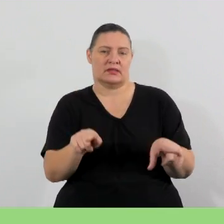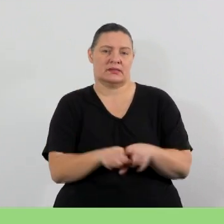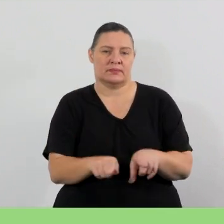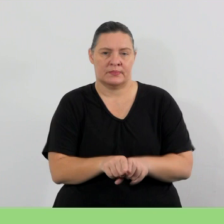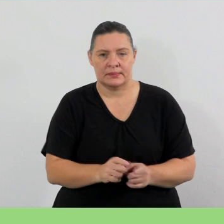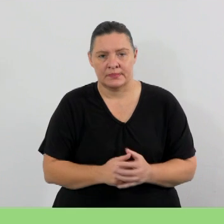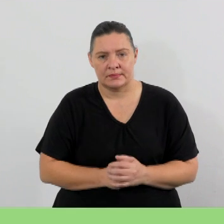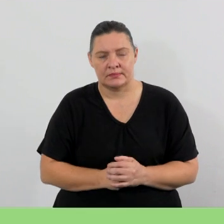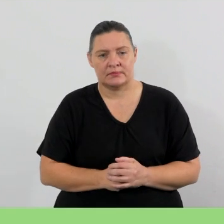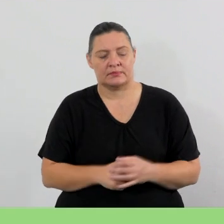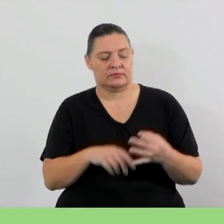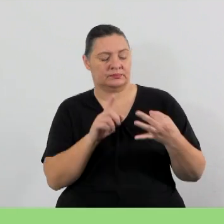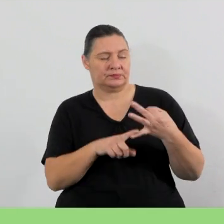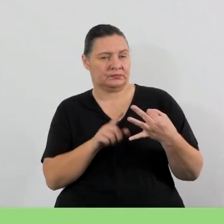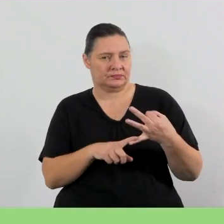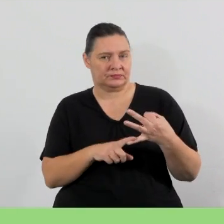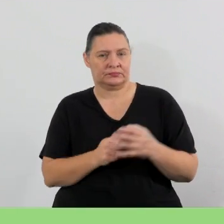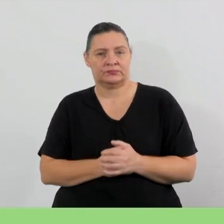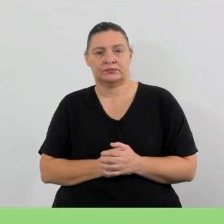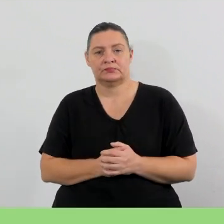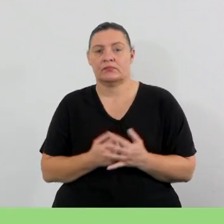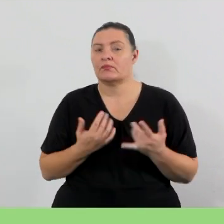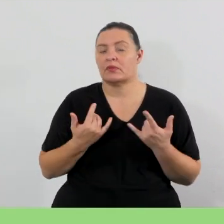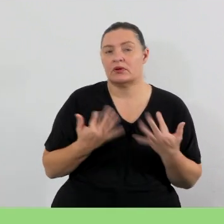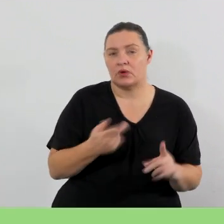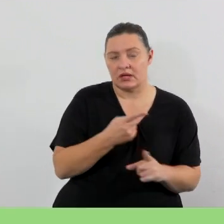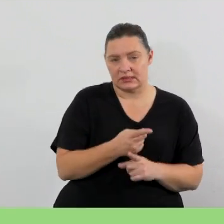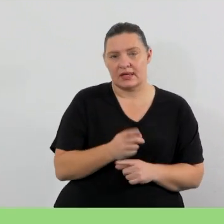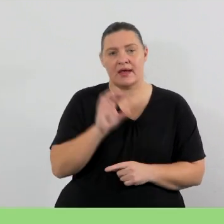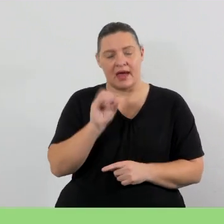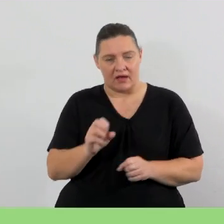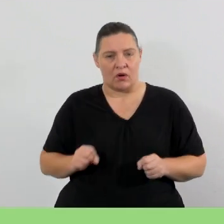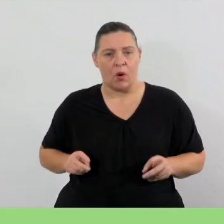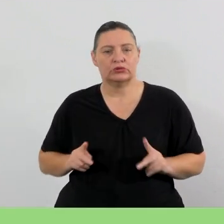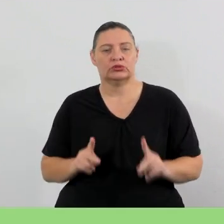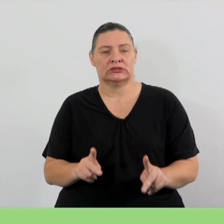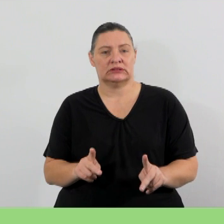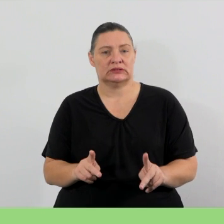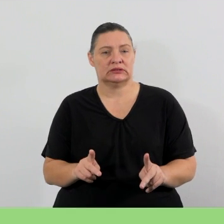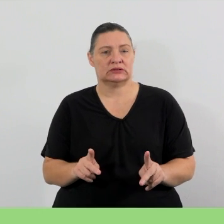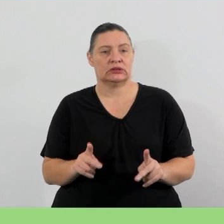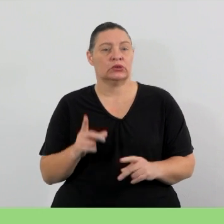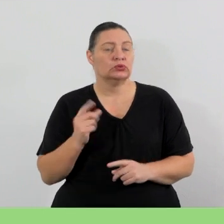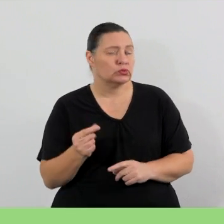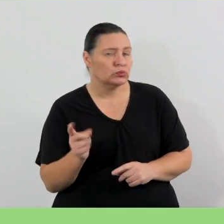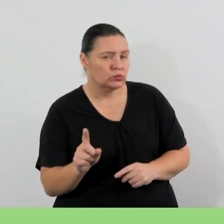same. Our third one is the grass will have a chance to